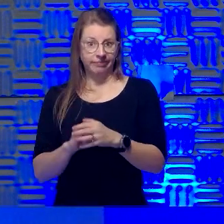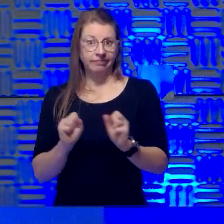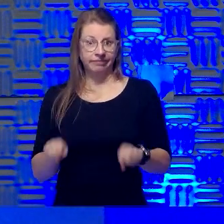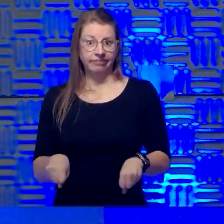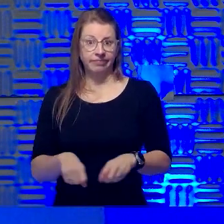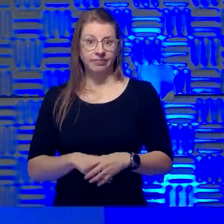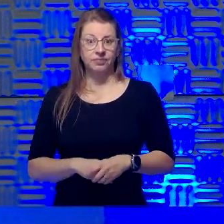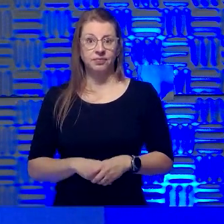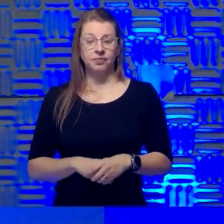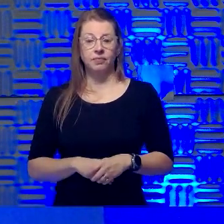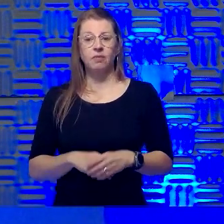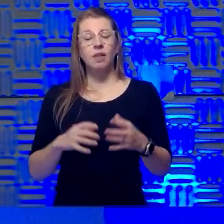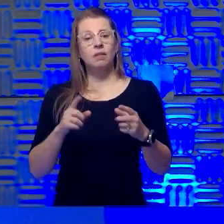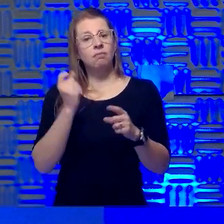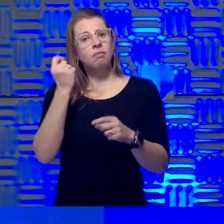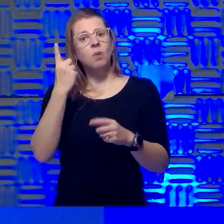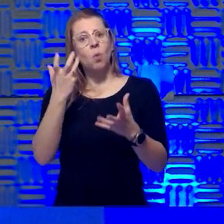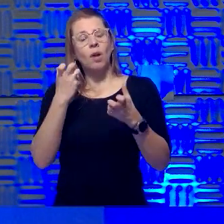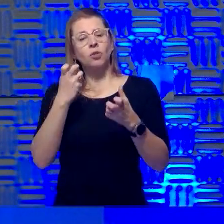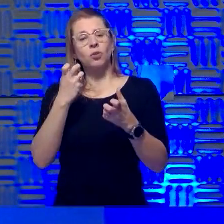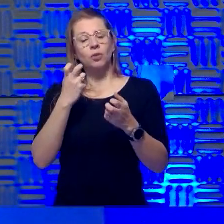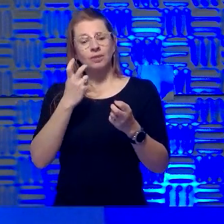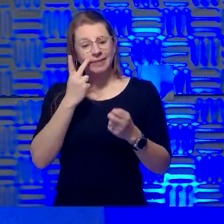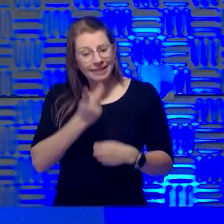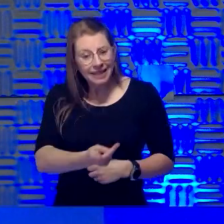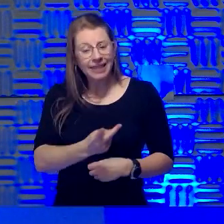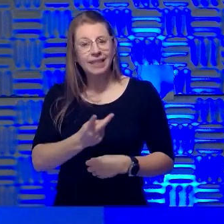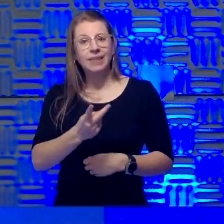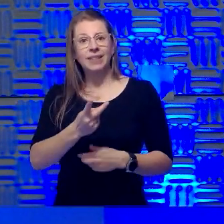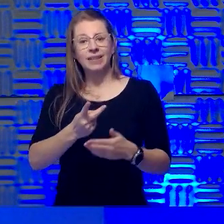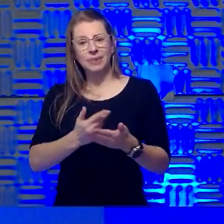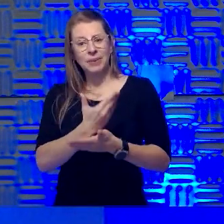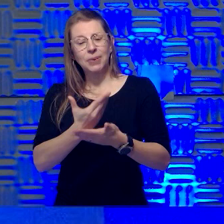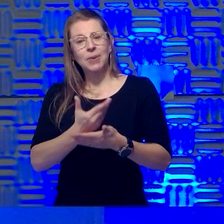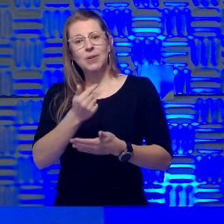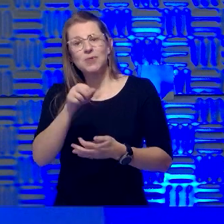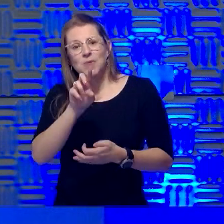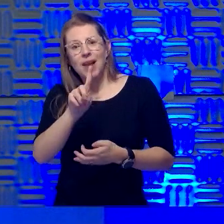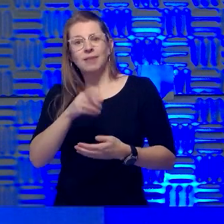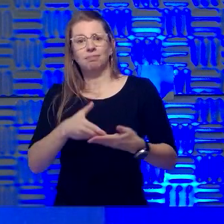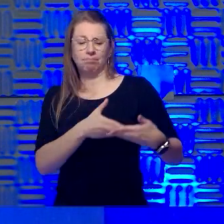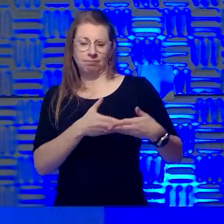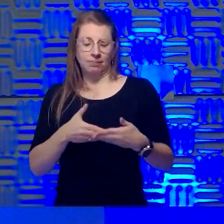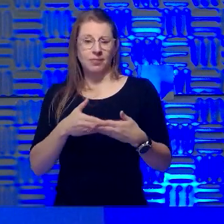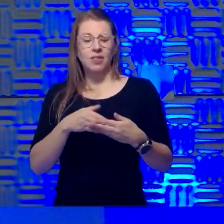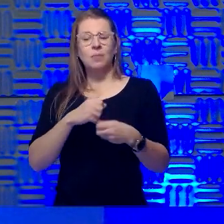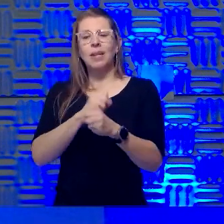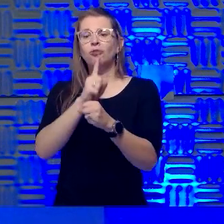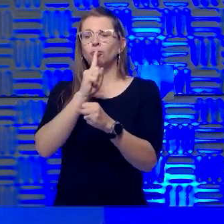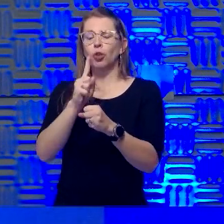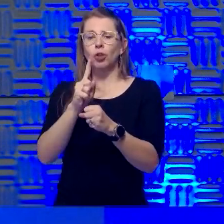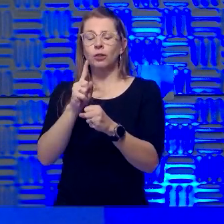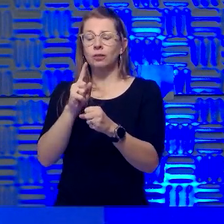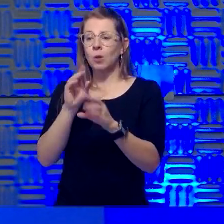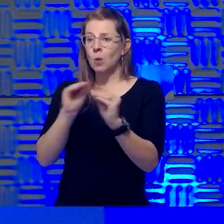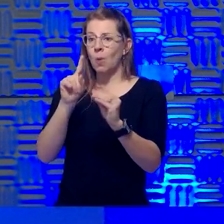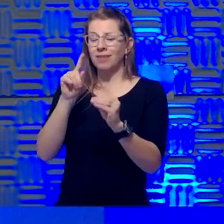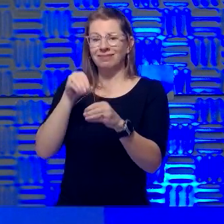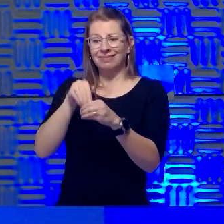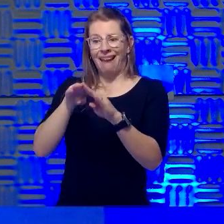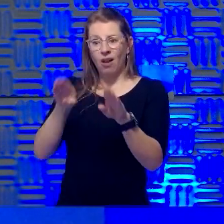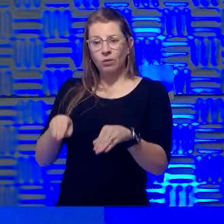know you want to see grandbaby, but you just have to take precautions. Make sure nobody in the house is ill. Make sure you're not